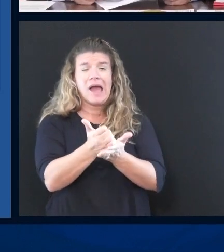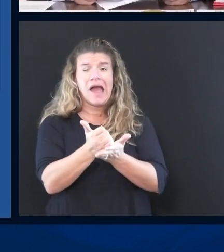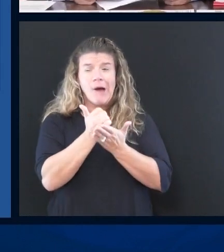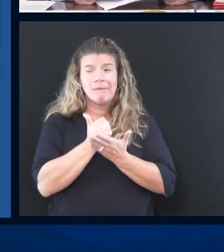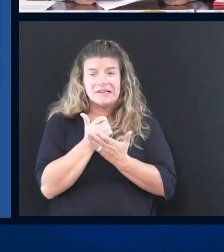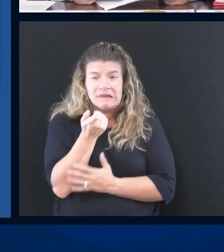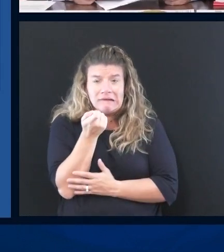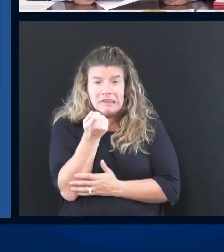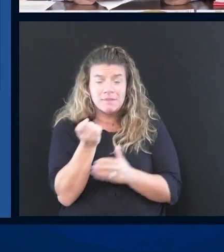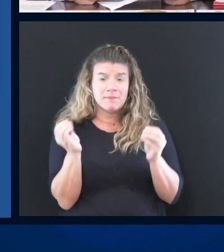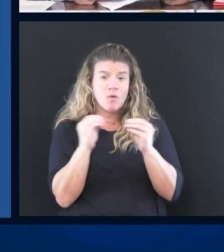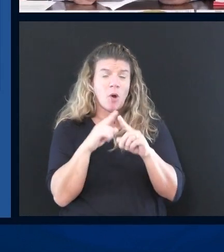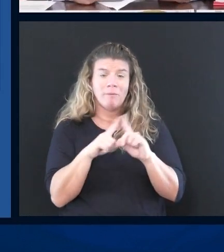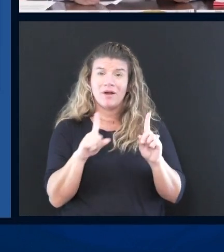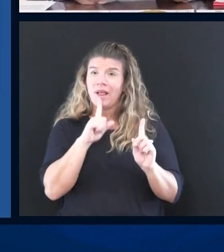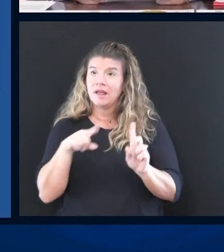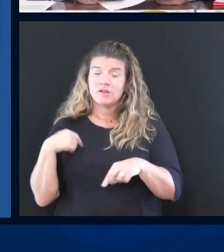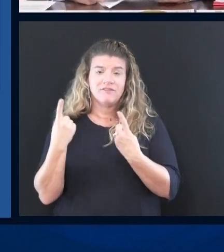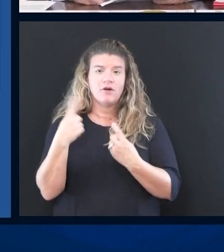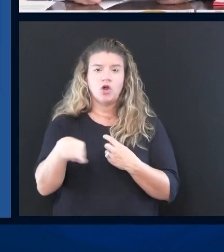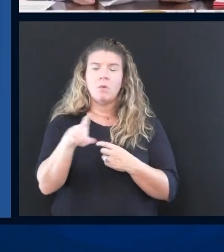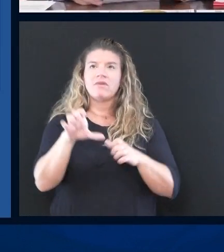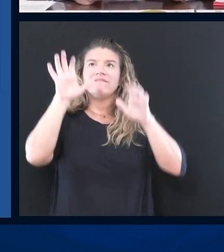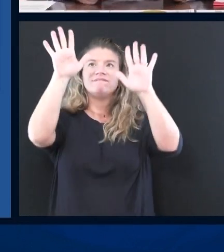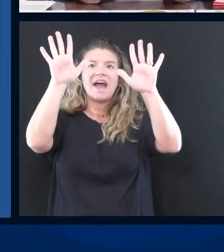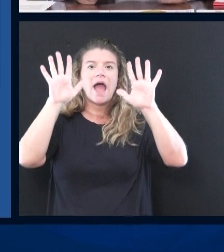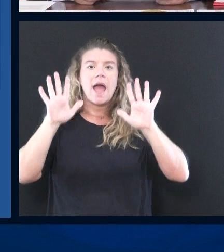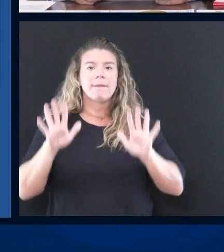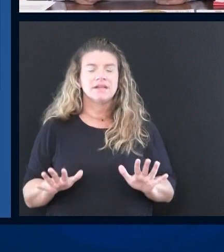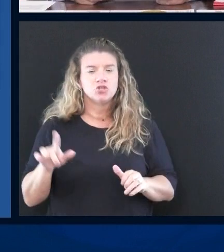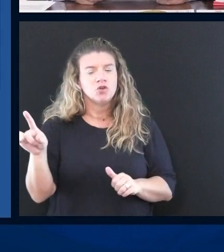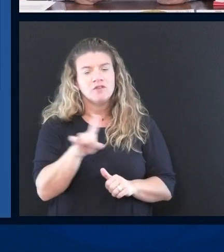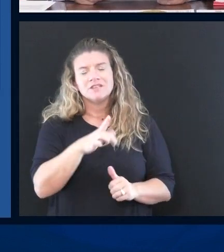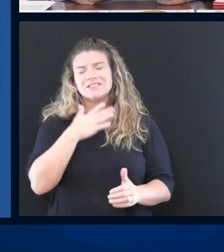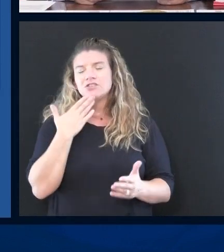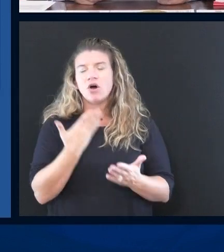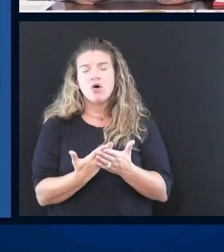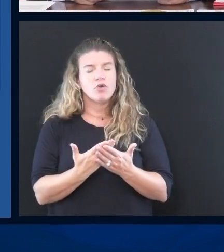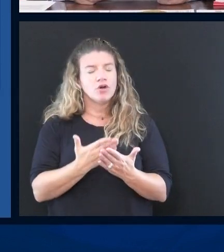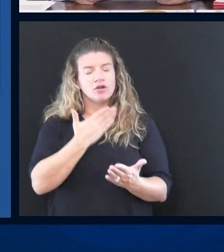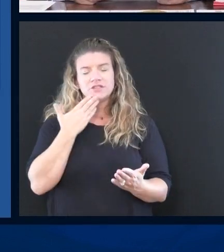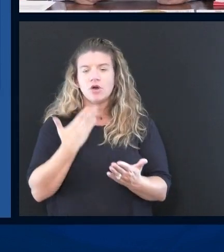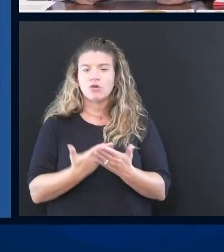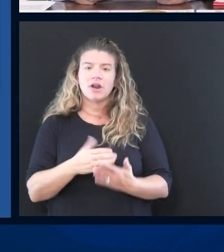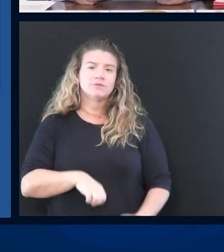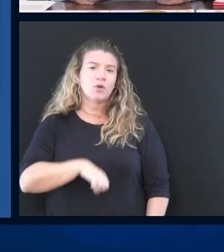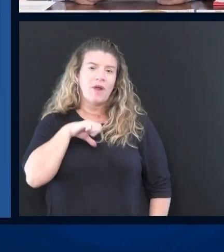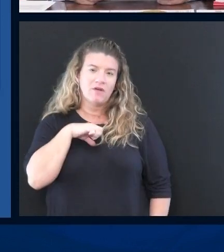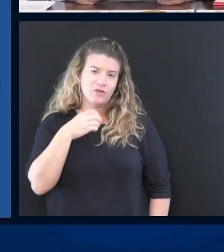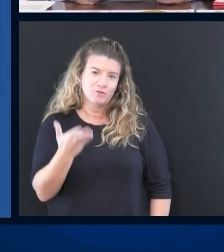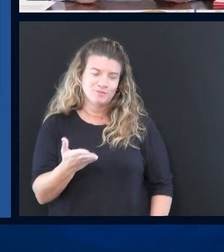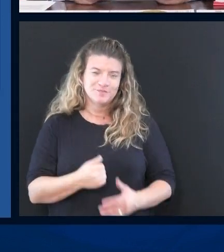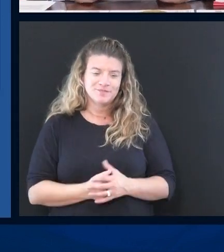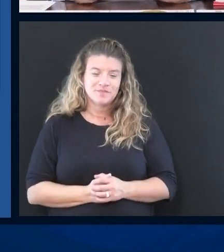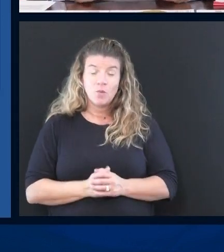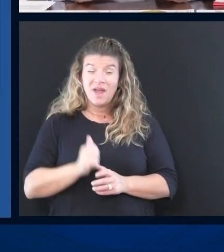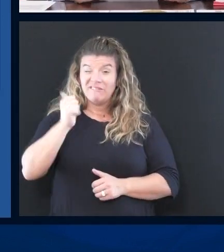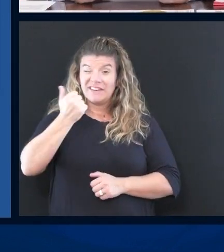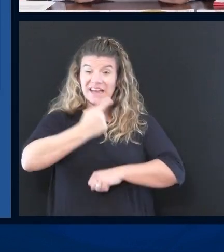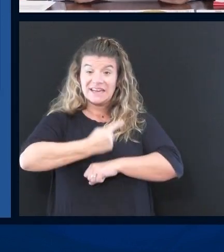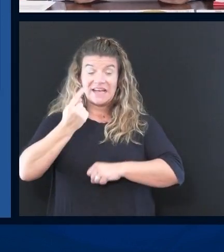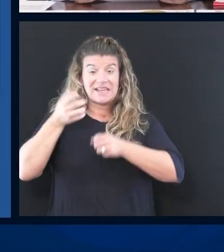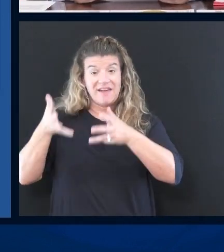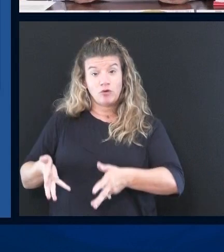little bit more. You've done fabulous. So gracious sakes, West Virginia, you're so good. You're so good. So proud of you. We got 10 days